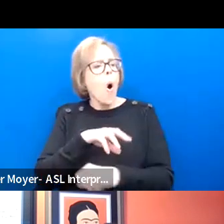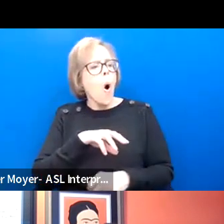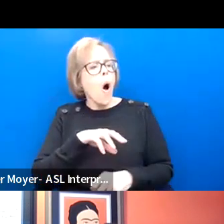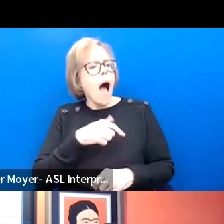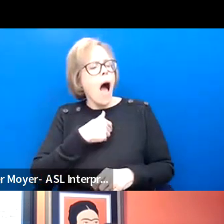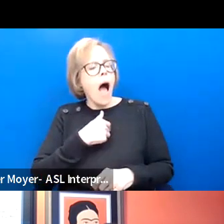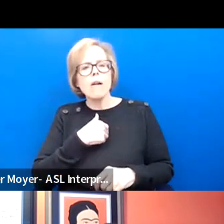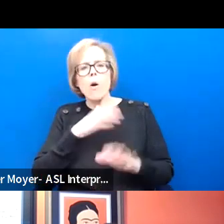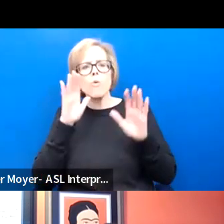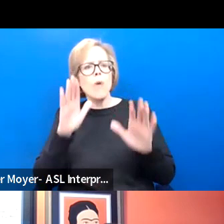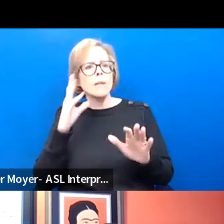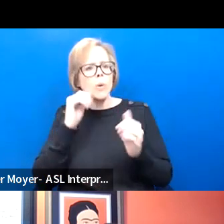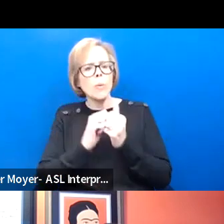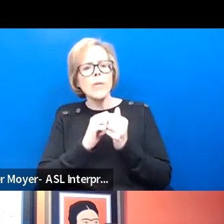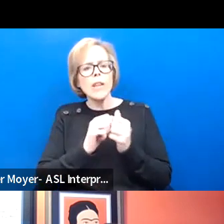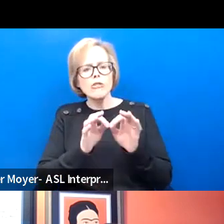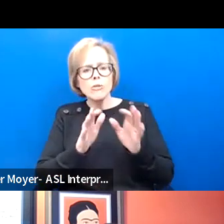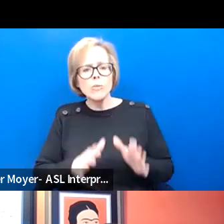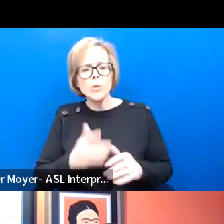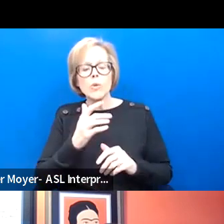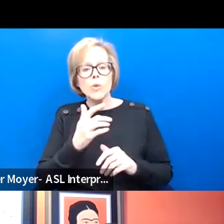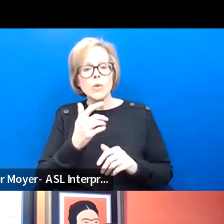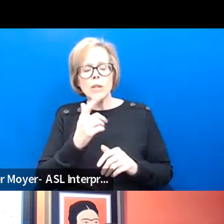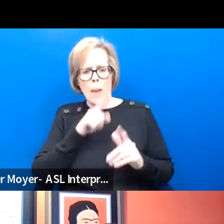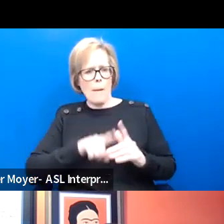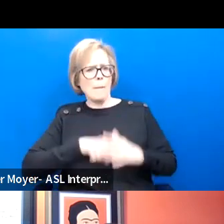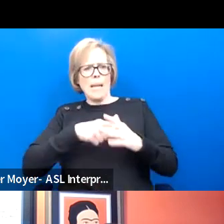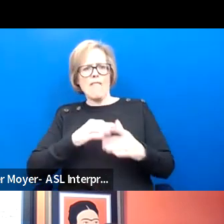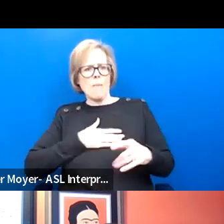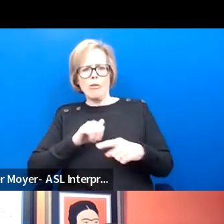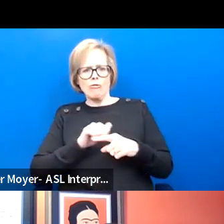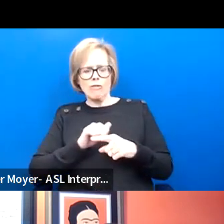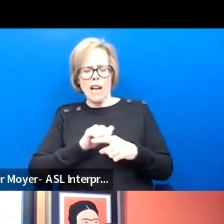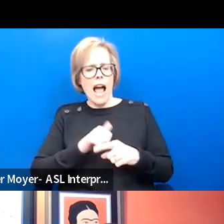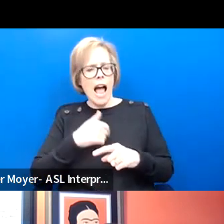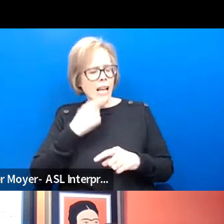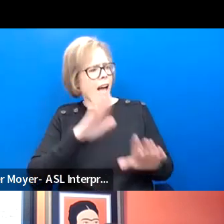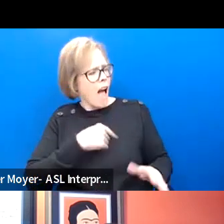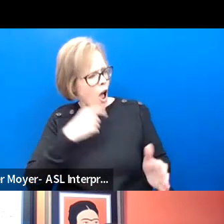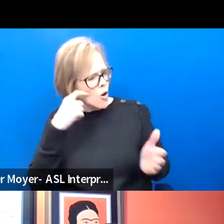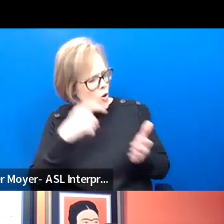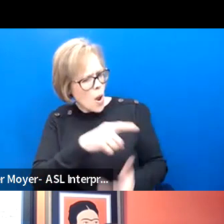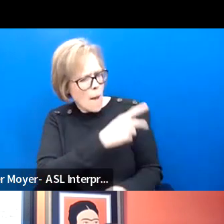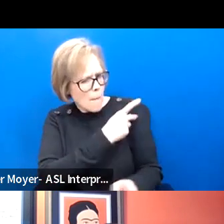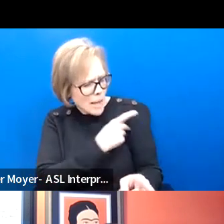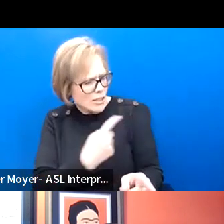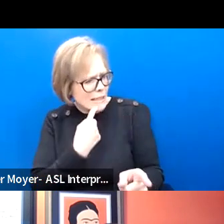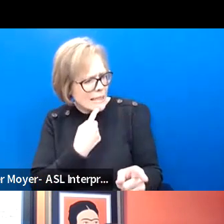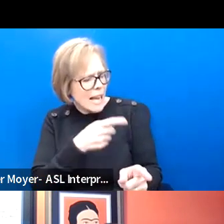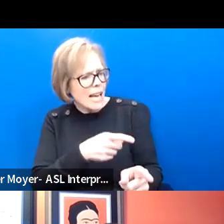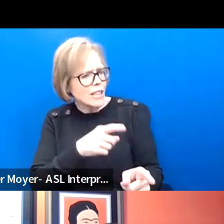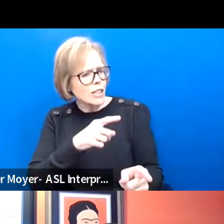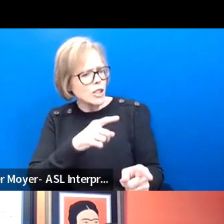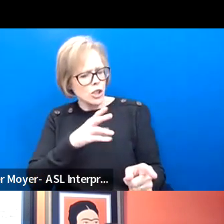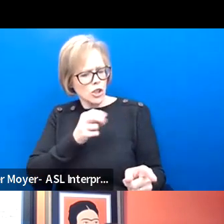lovely experience with an interpreter right in the beginning of my training where I said, I noticed that the patient was saying